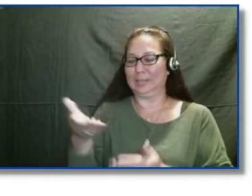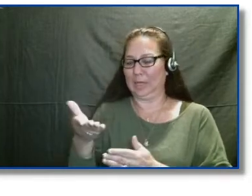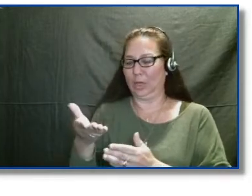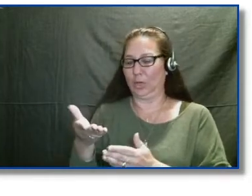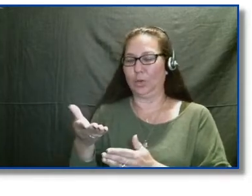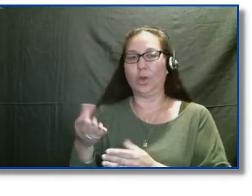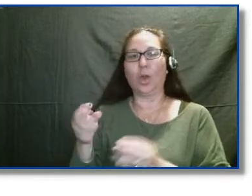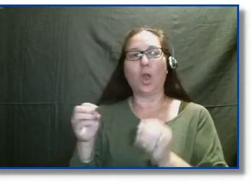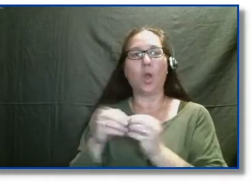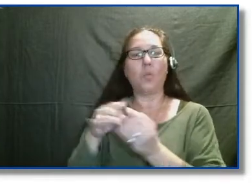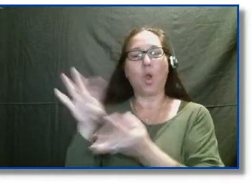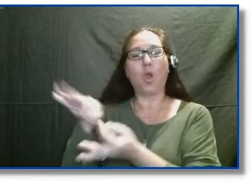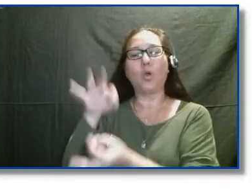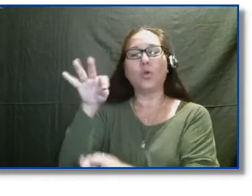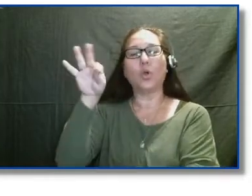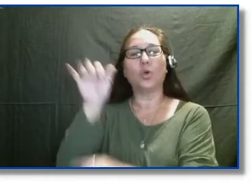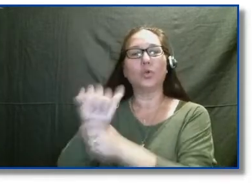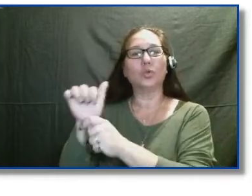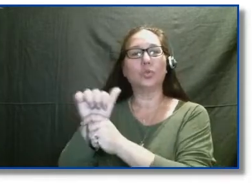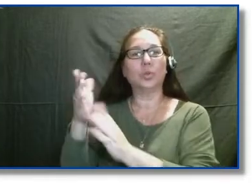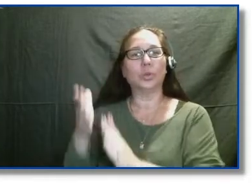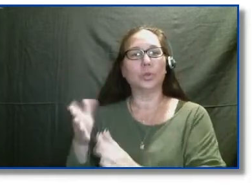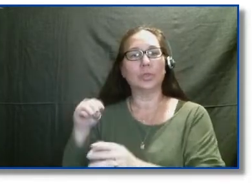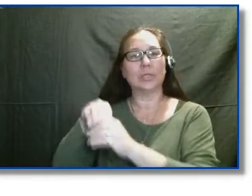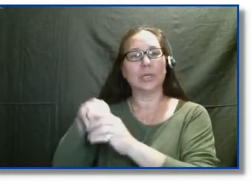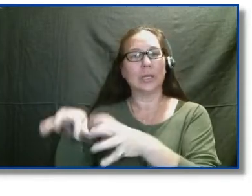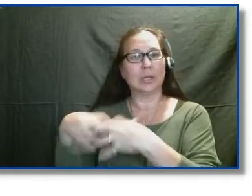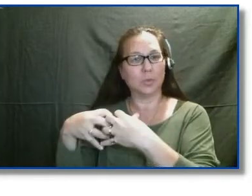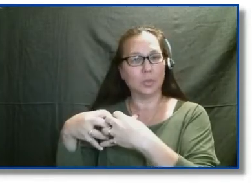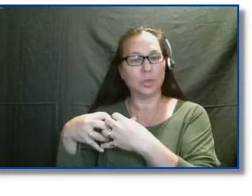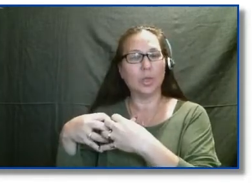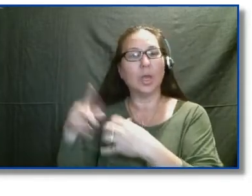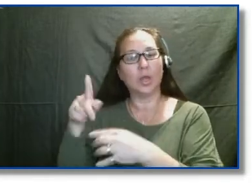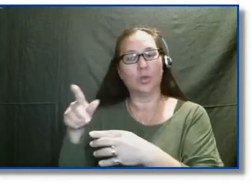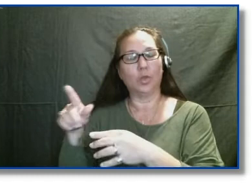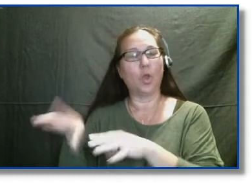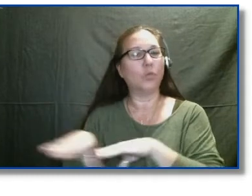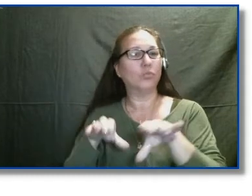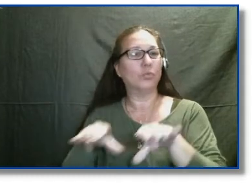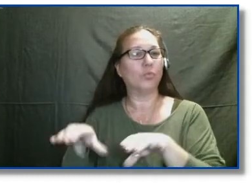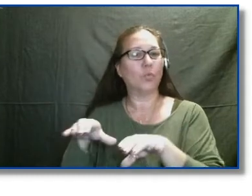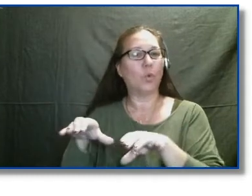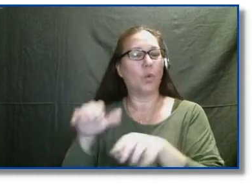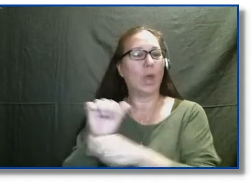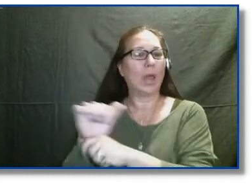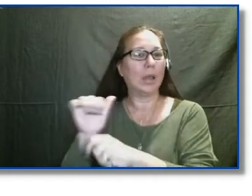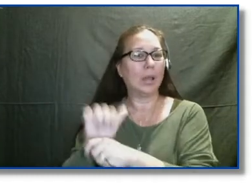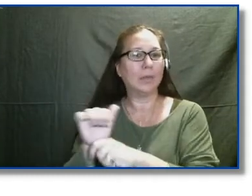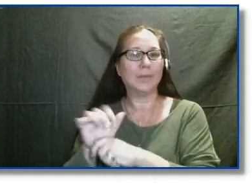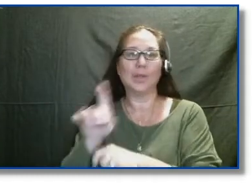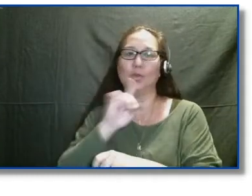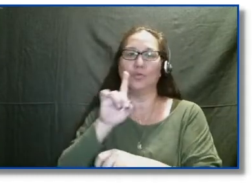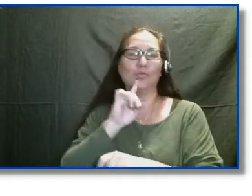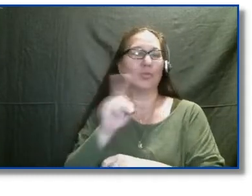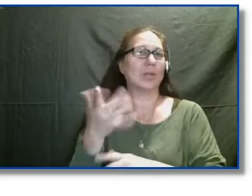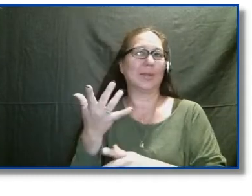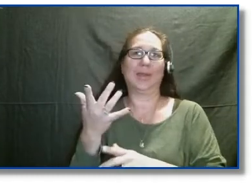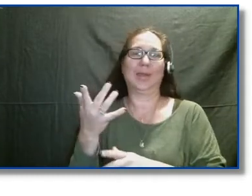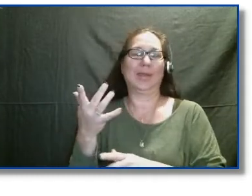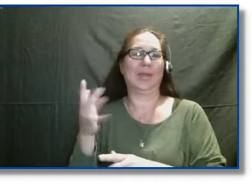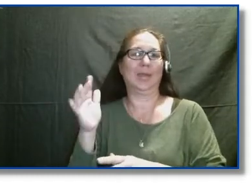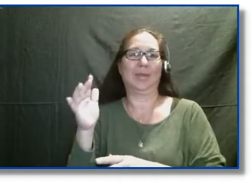ghost workers in the machine. They are actually performing labor that is highly exploitative and not